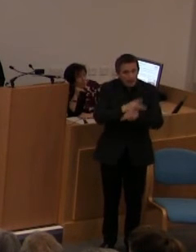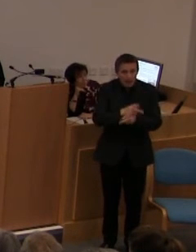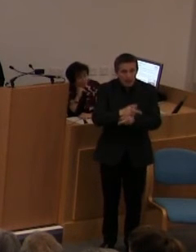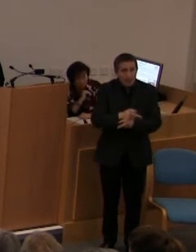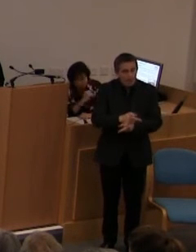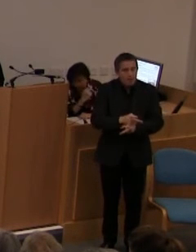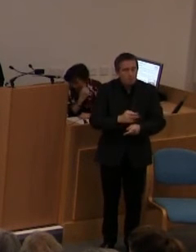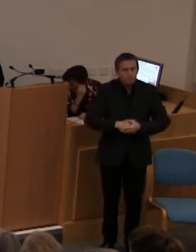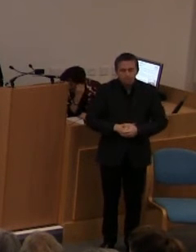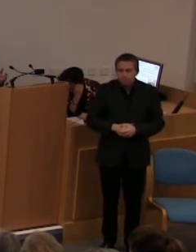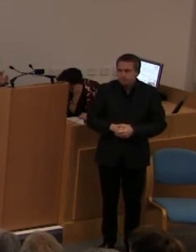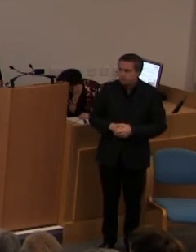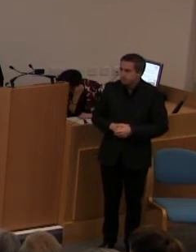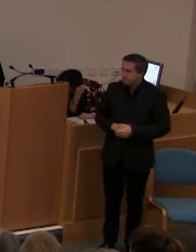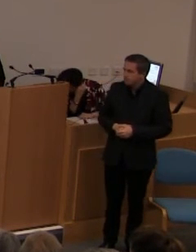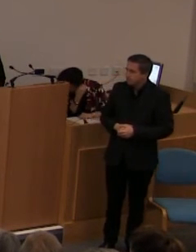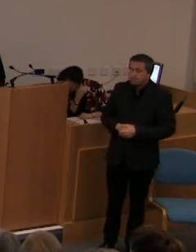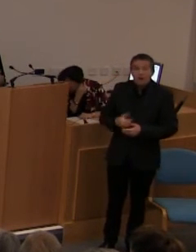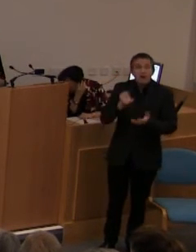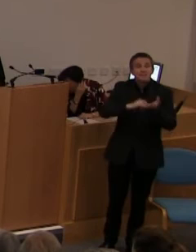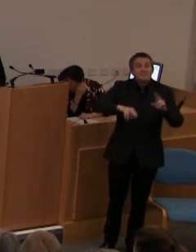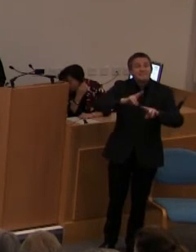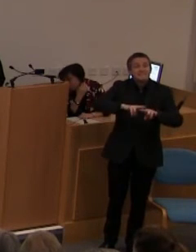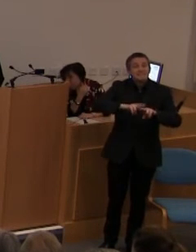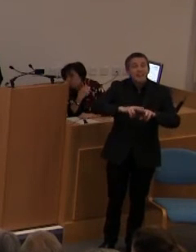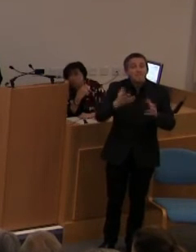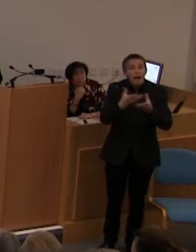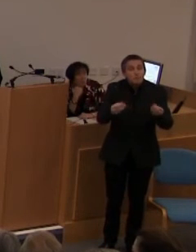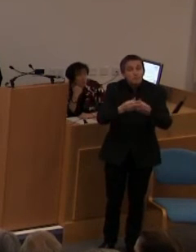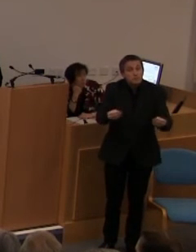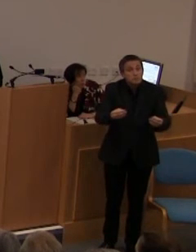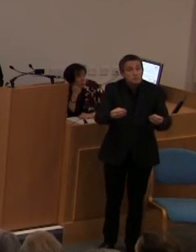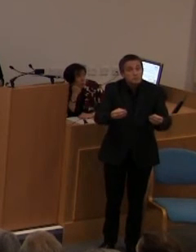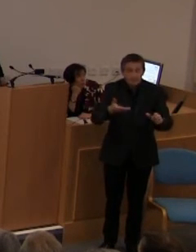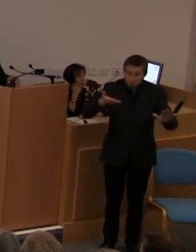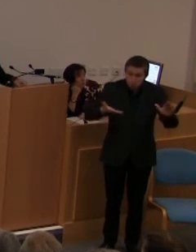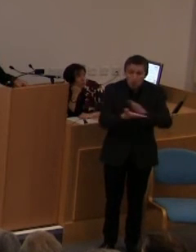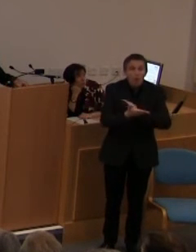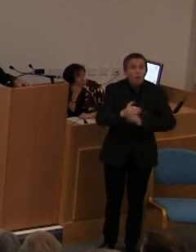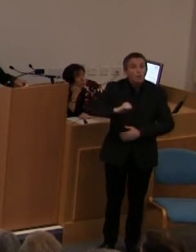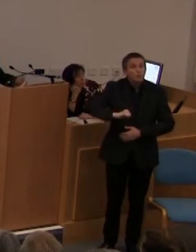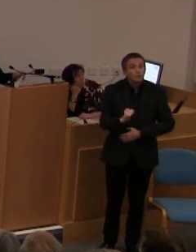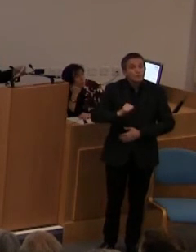uplifting experience. Our absence levels are below the Scottish average for health boards.